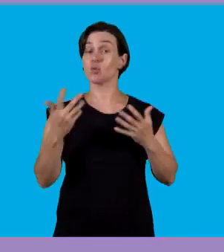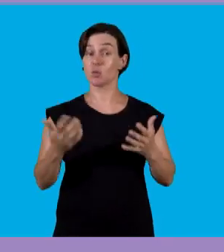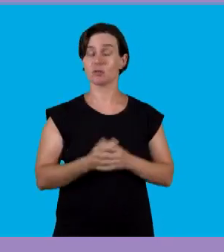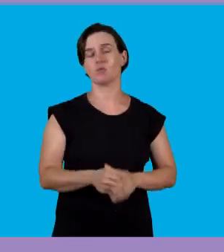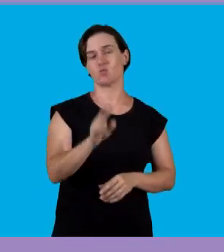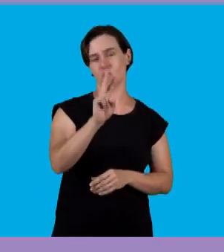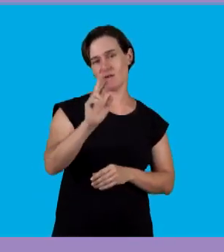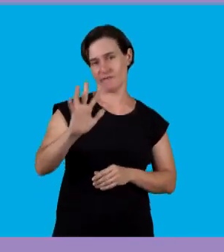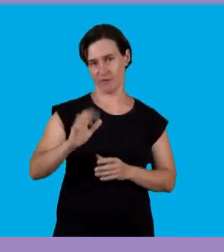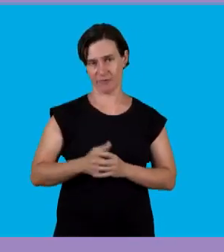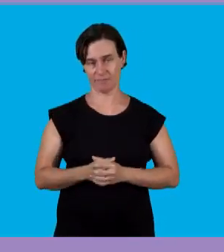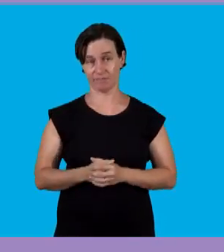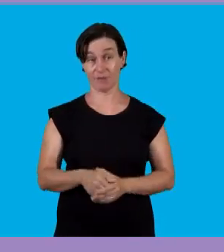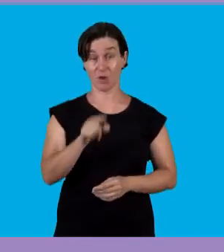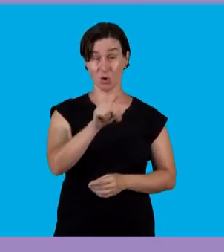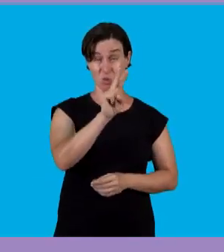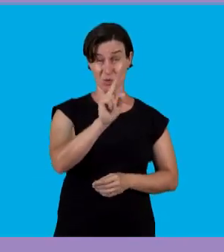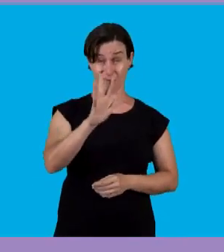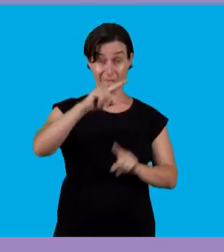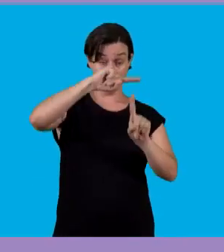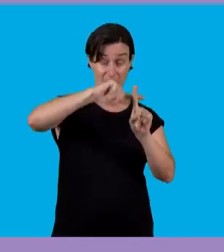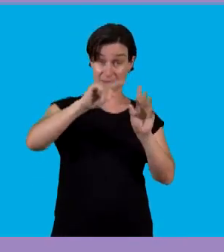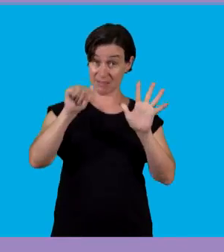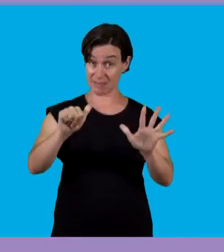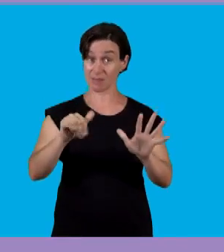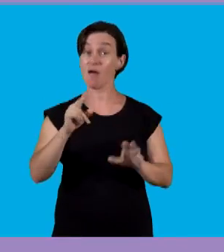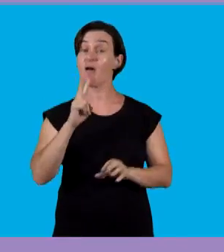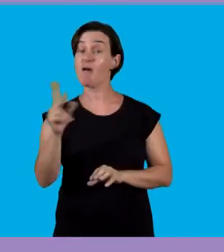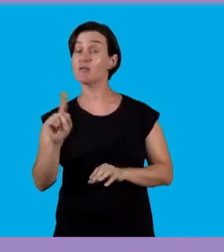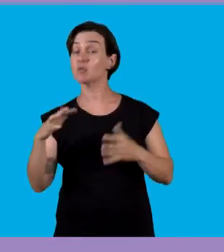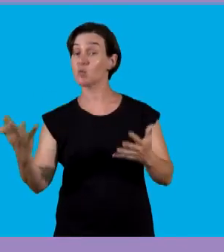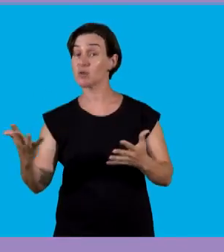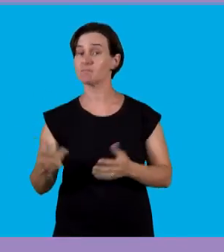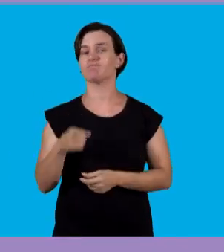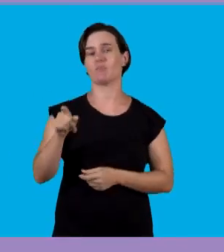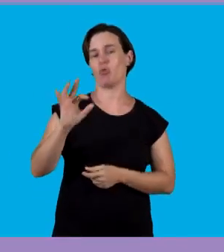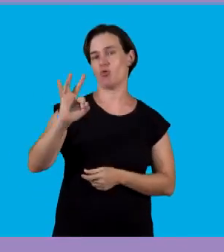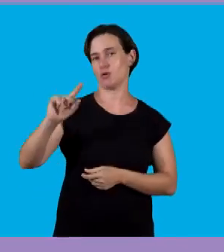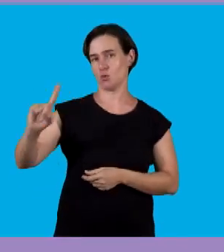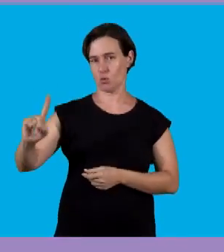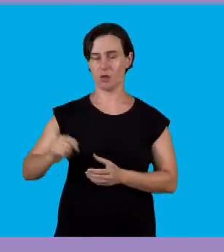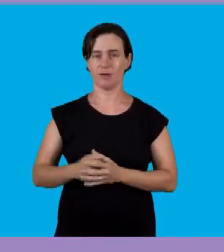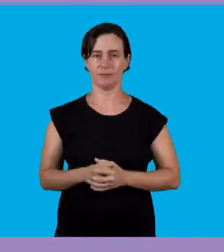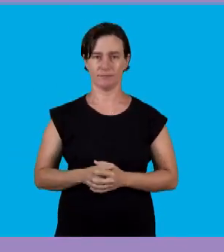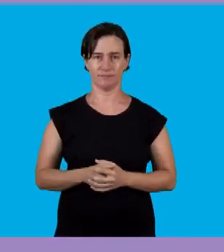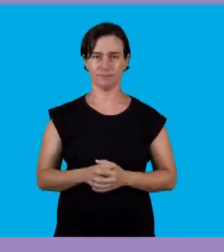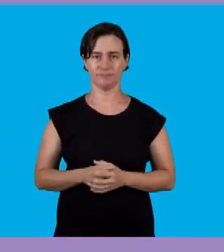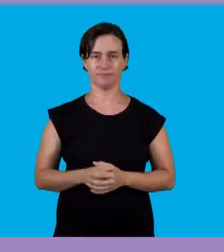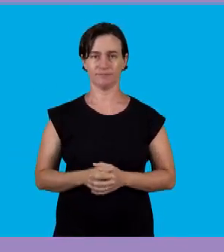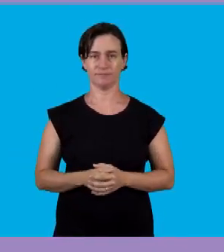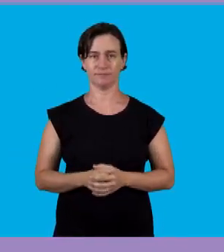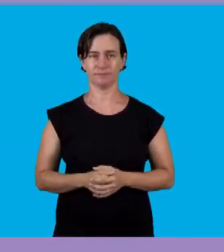a 25. And when we add 6 onto that, that is going to give us an output value of